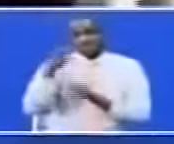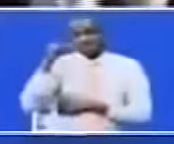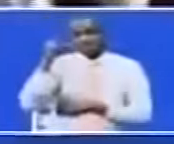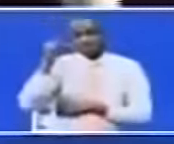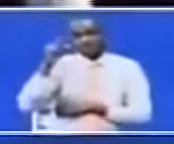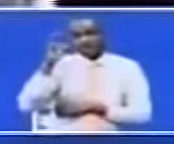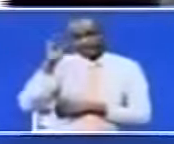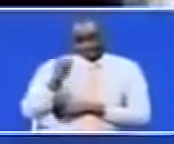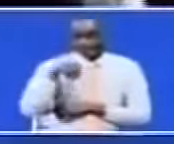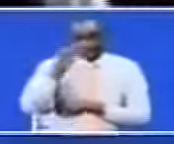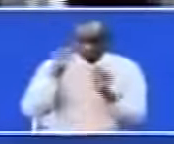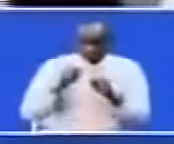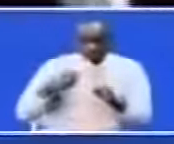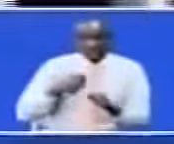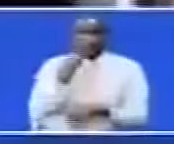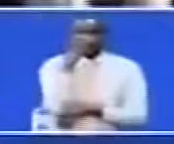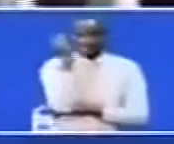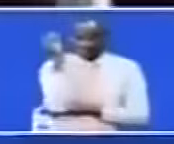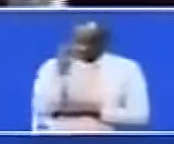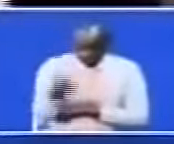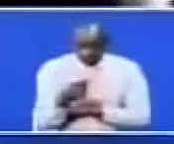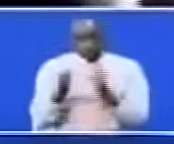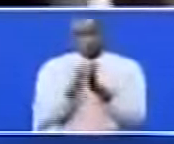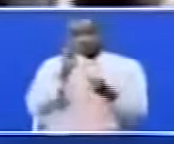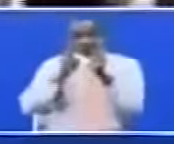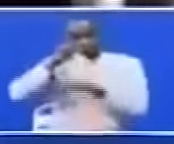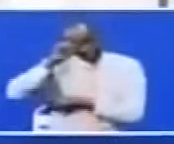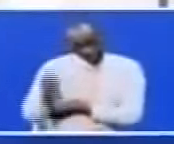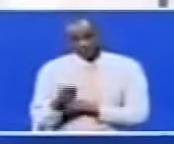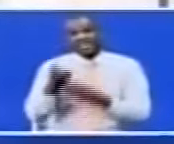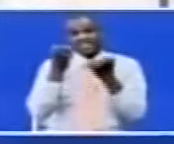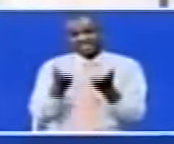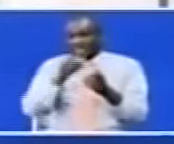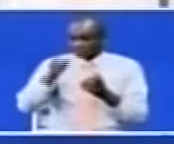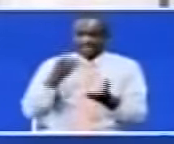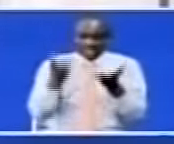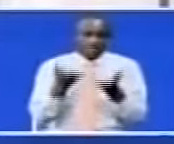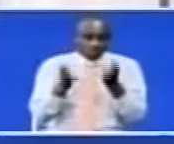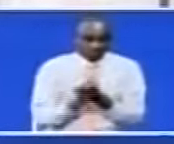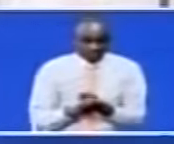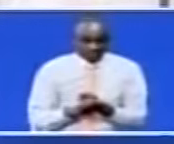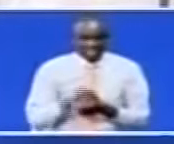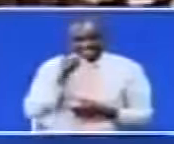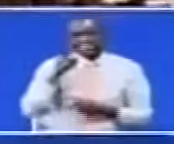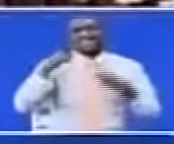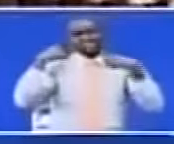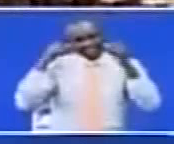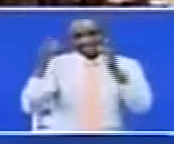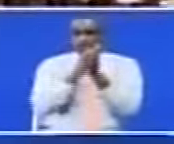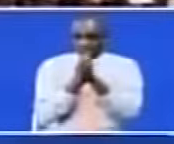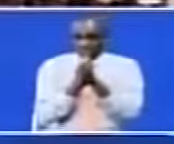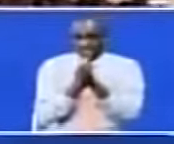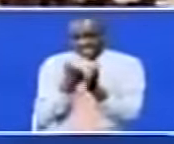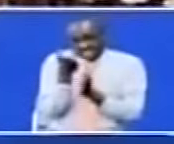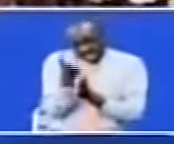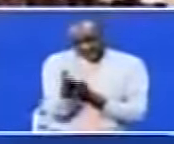increase the brewers' uptake from the current 20,000 to 22,000 tons. The sorghum partnership has been a success story. The